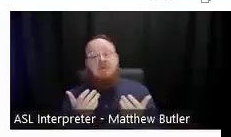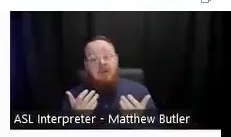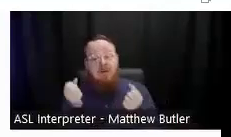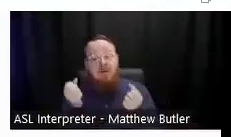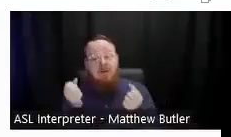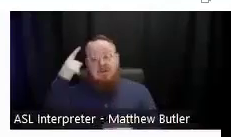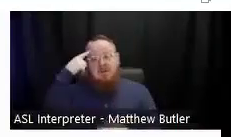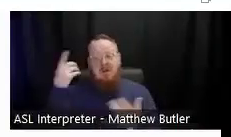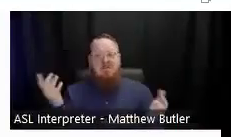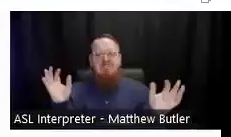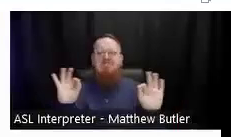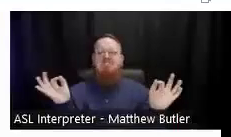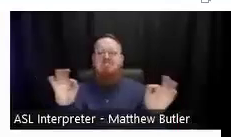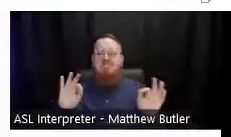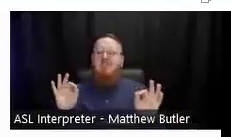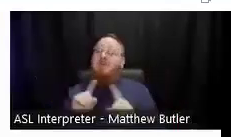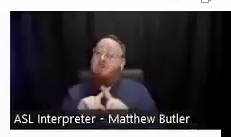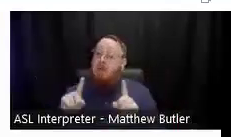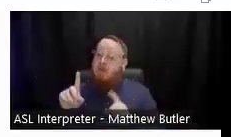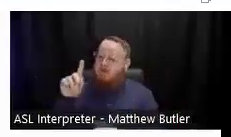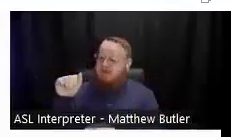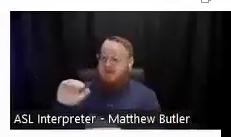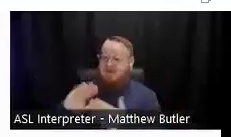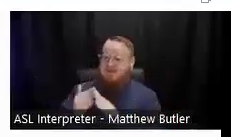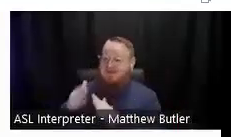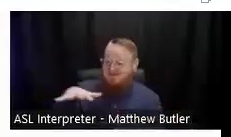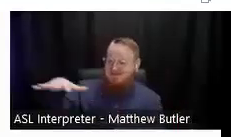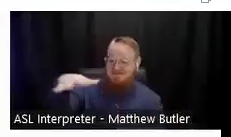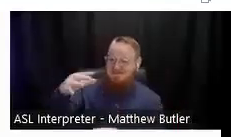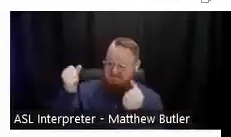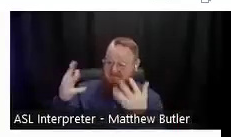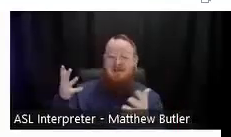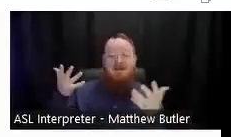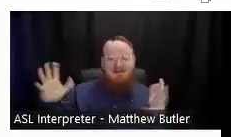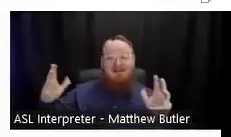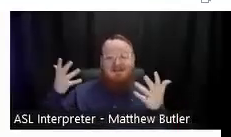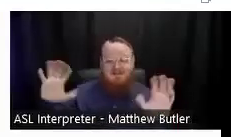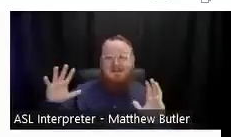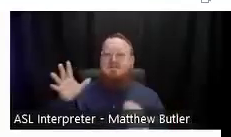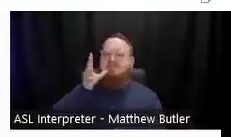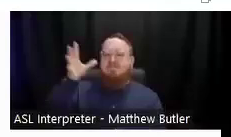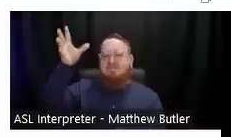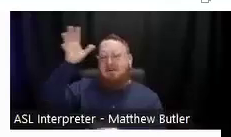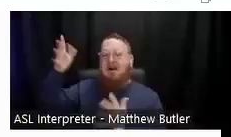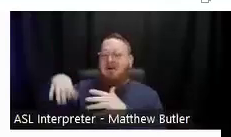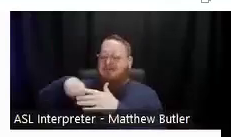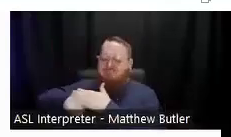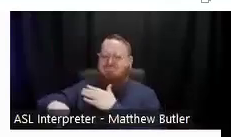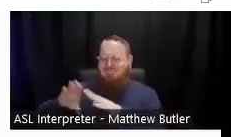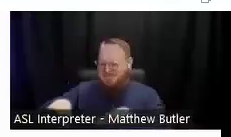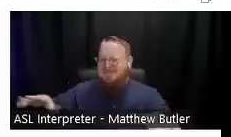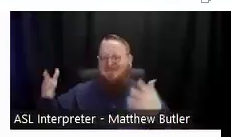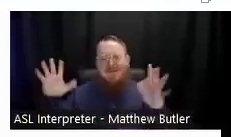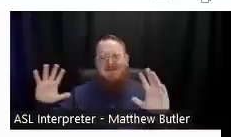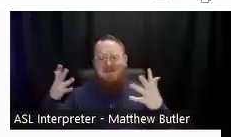know in the disability community are parents. And there are some specific skills you need to